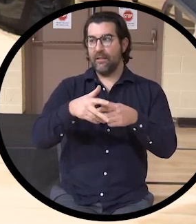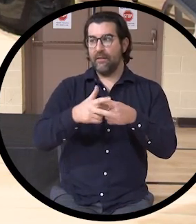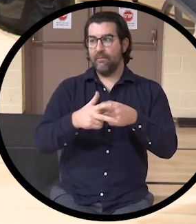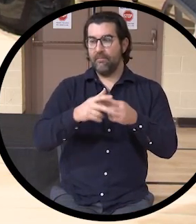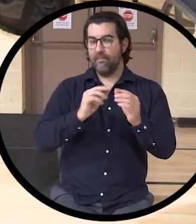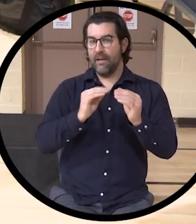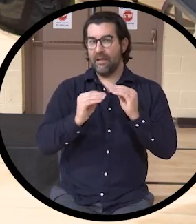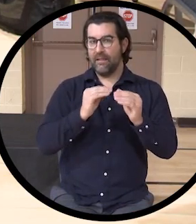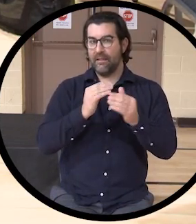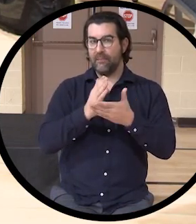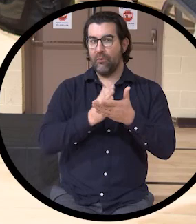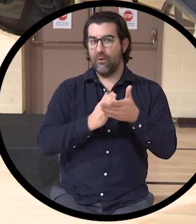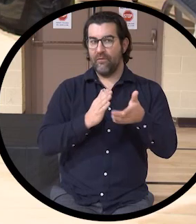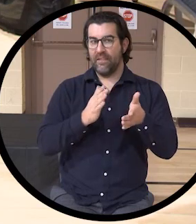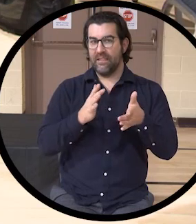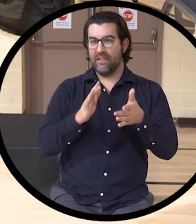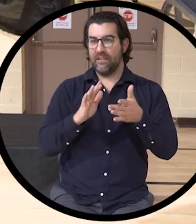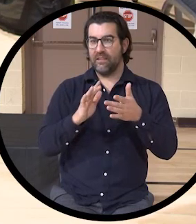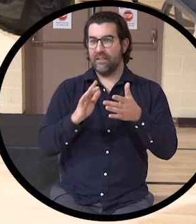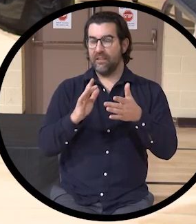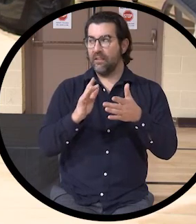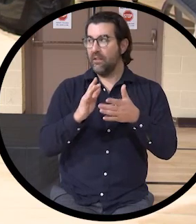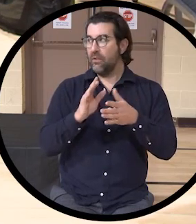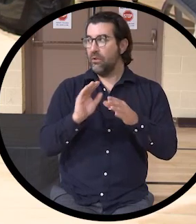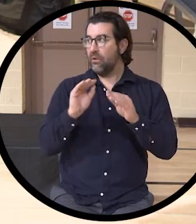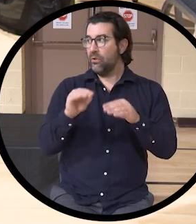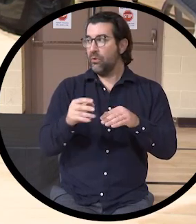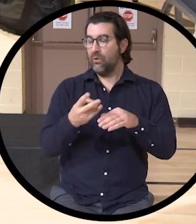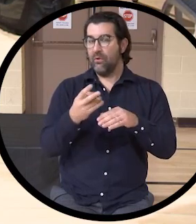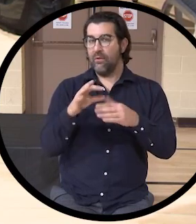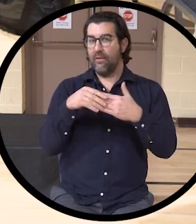network? And for two, will the installation